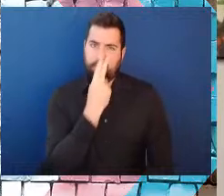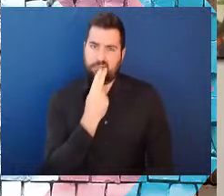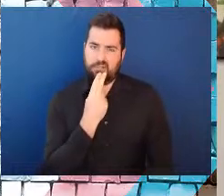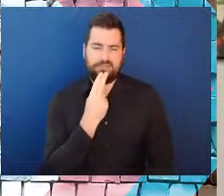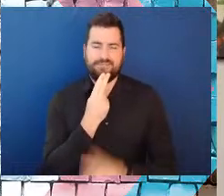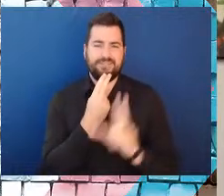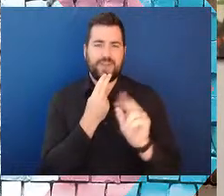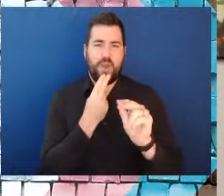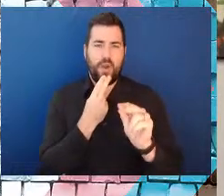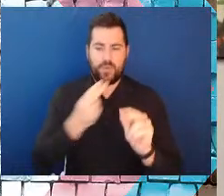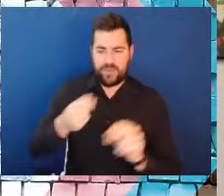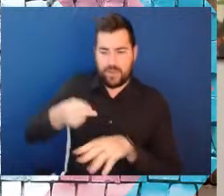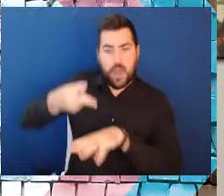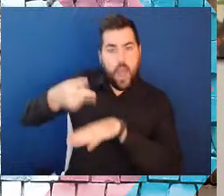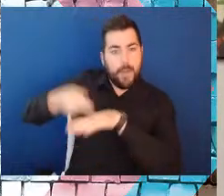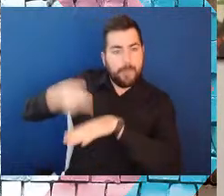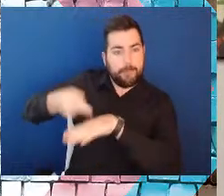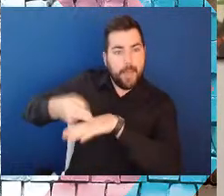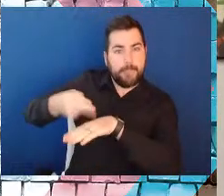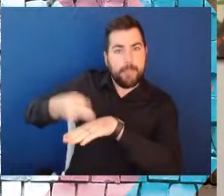hit these together.